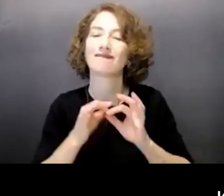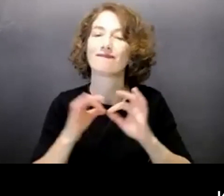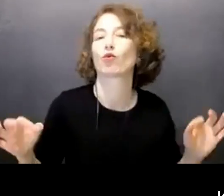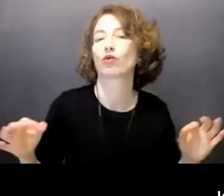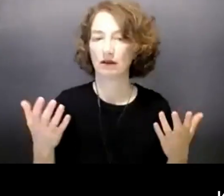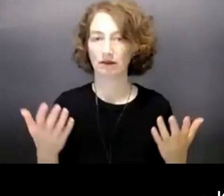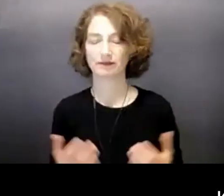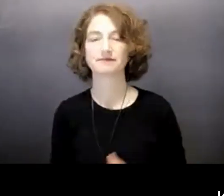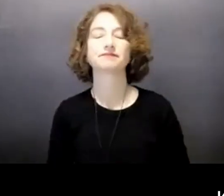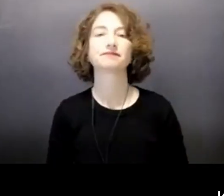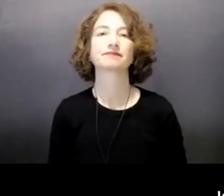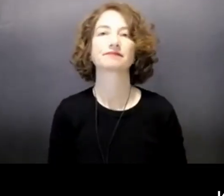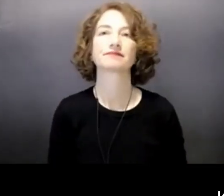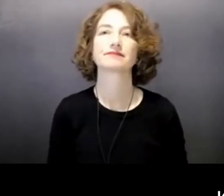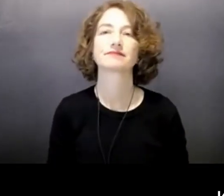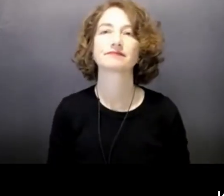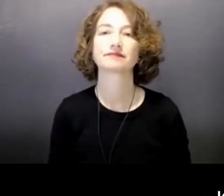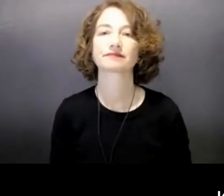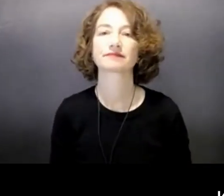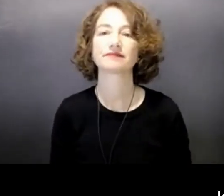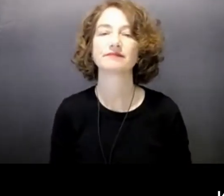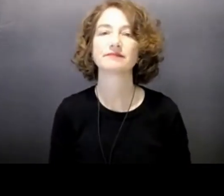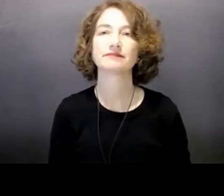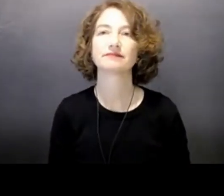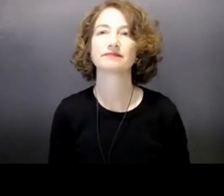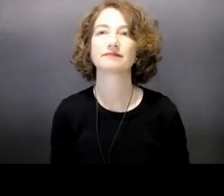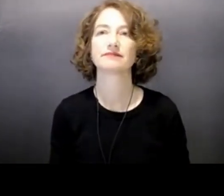And there's something that